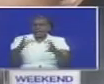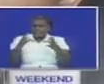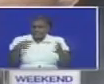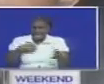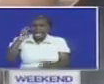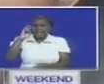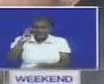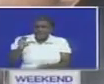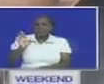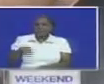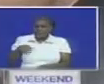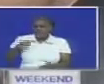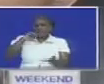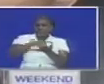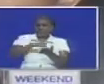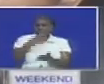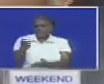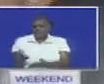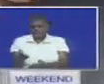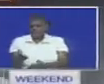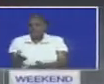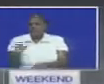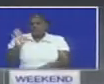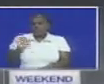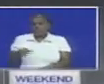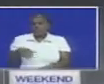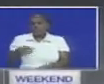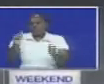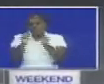see that women will get involved. Women with